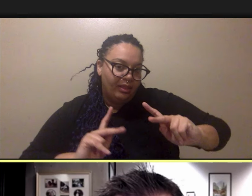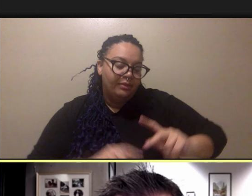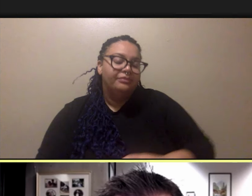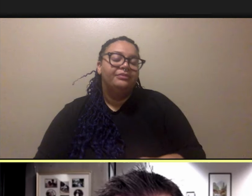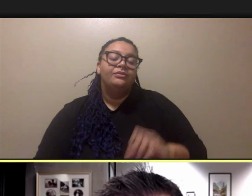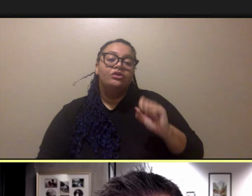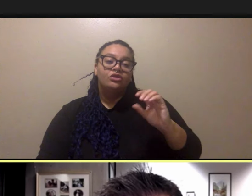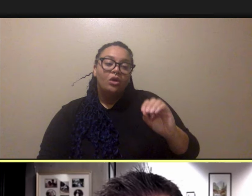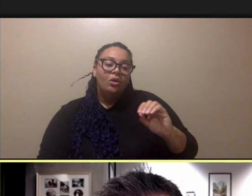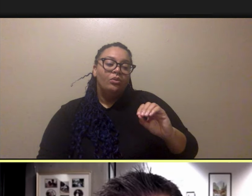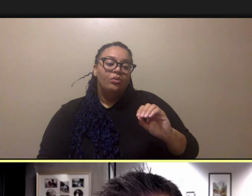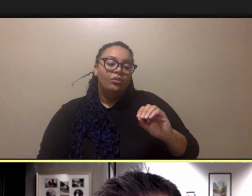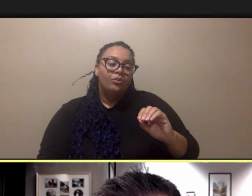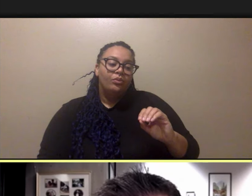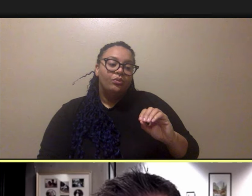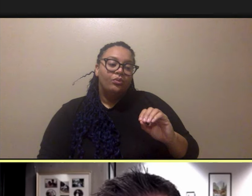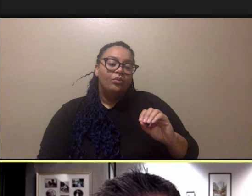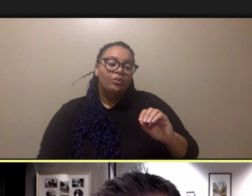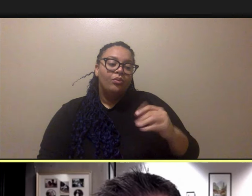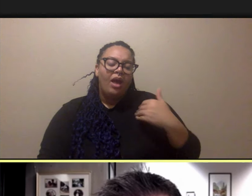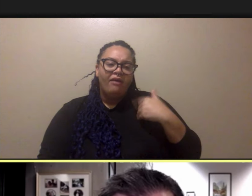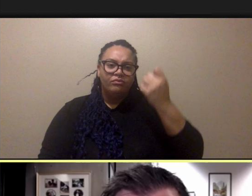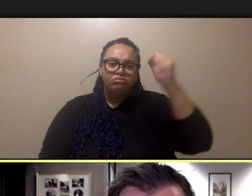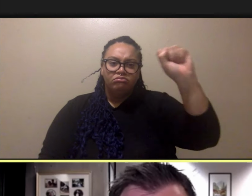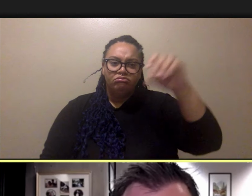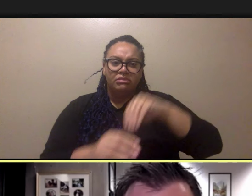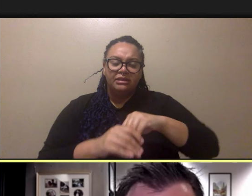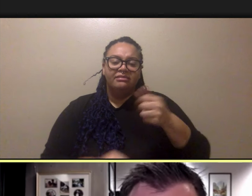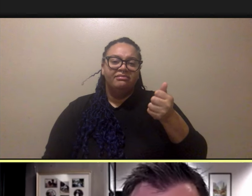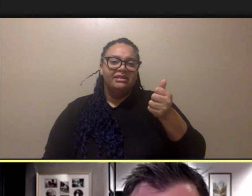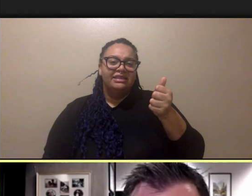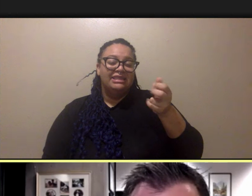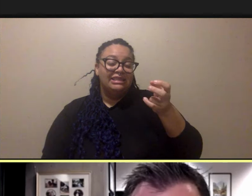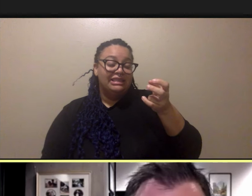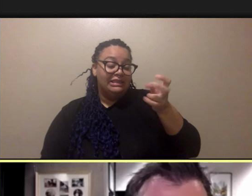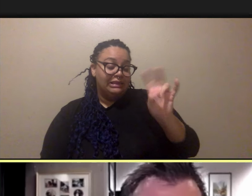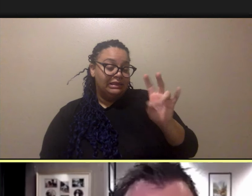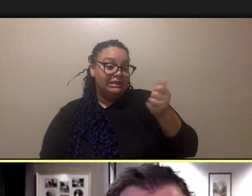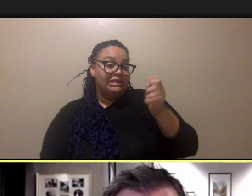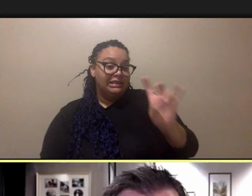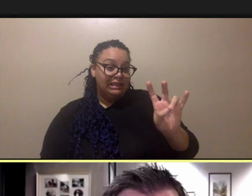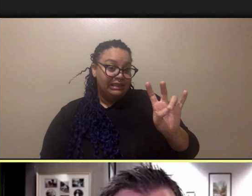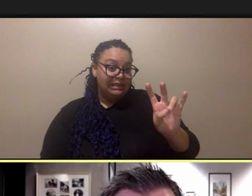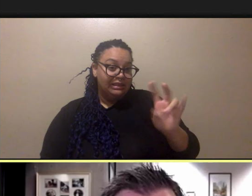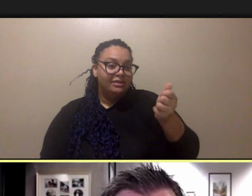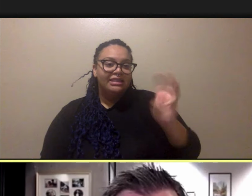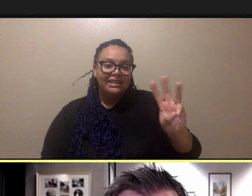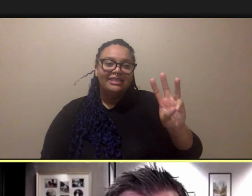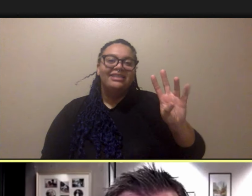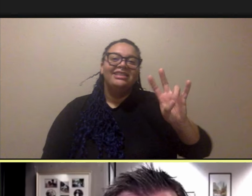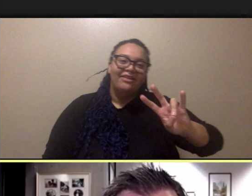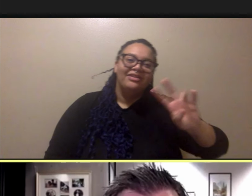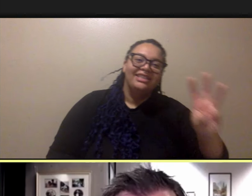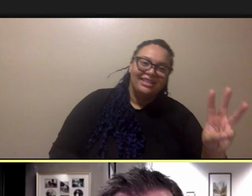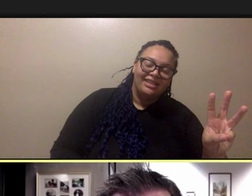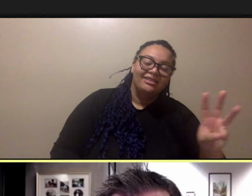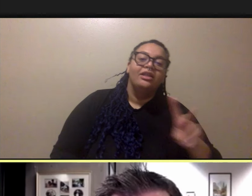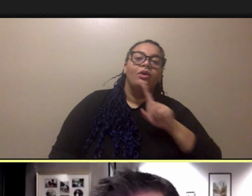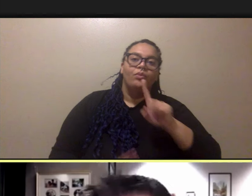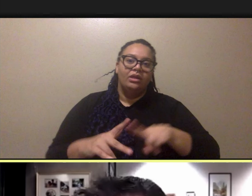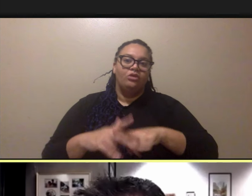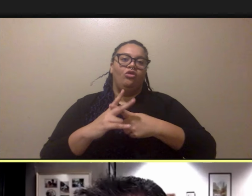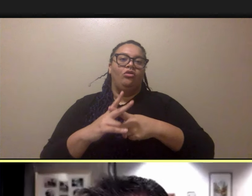there was a rebellion in 1676 that really accelerated the terrible transition called Bacon's